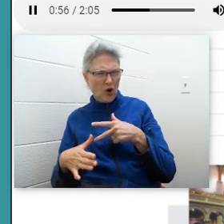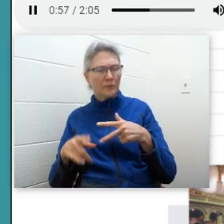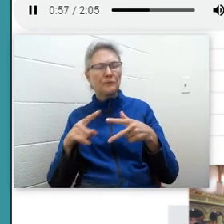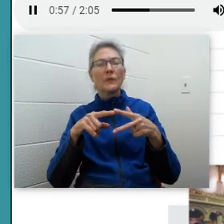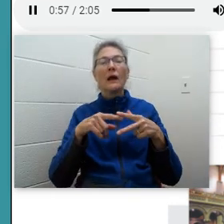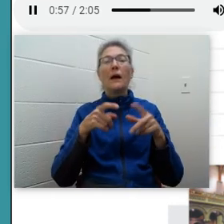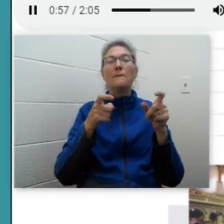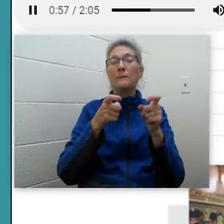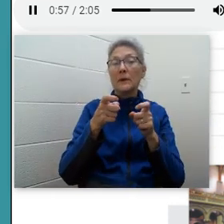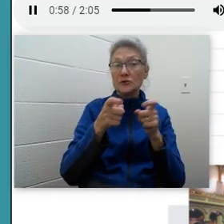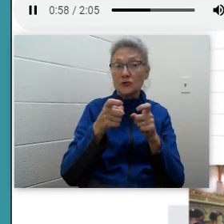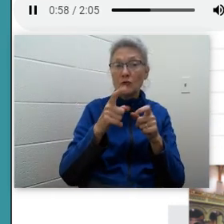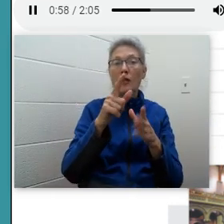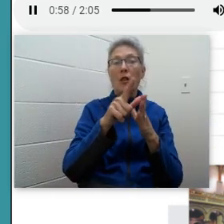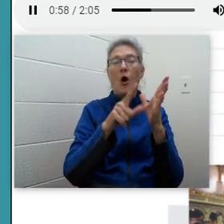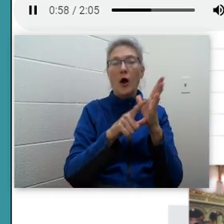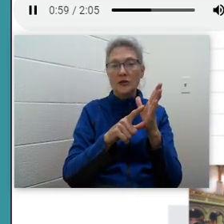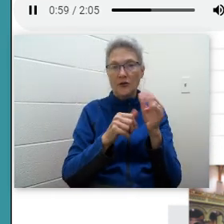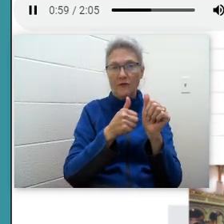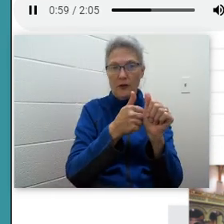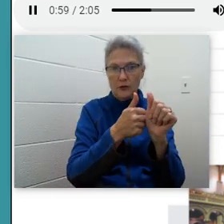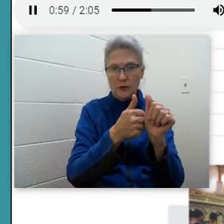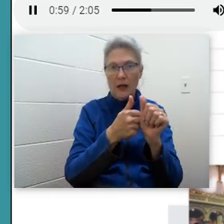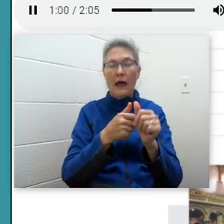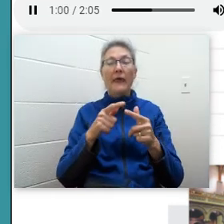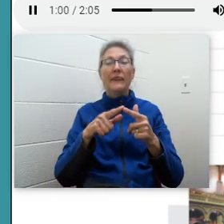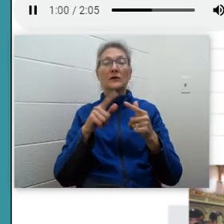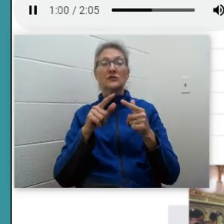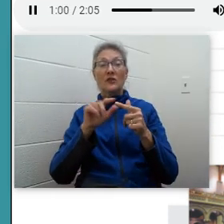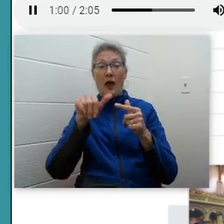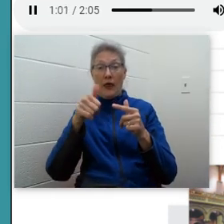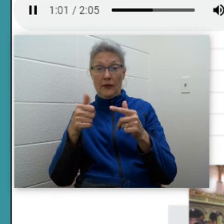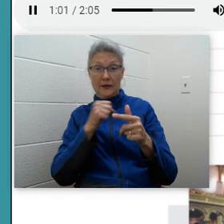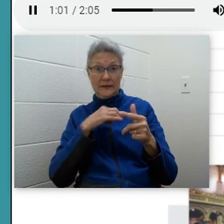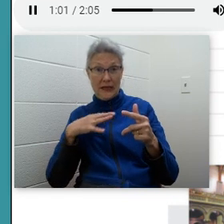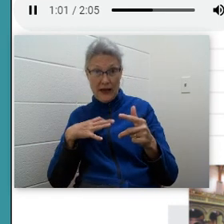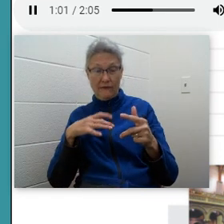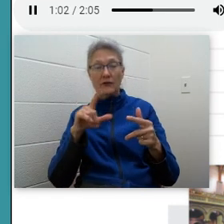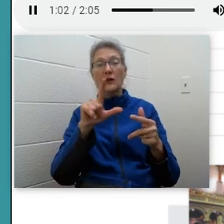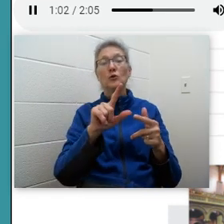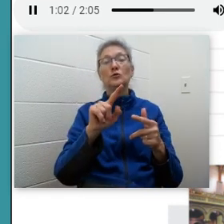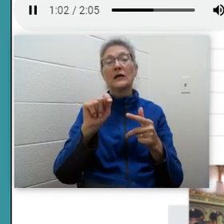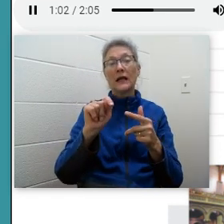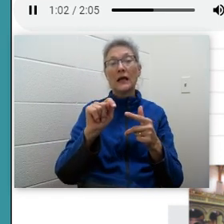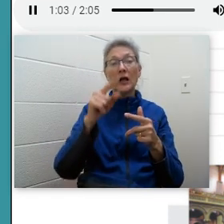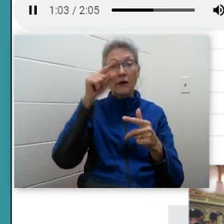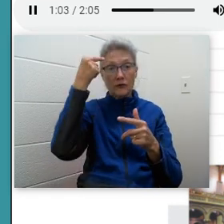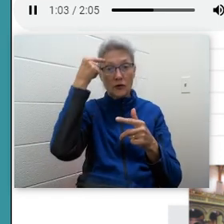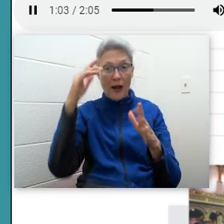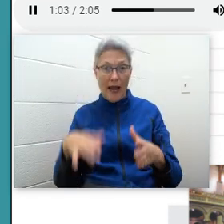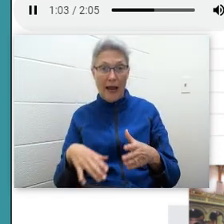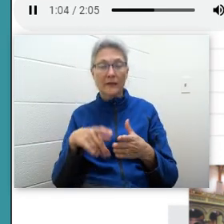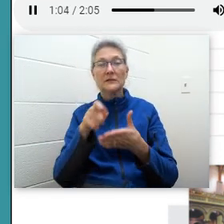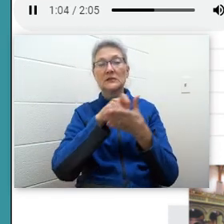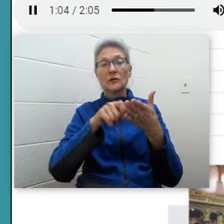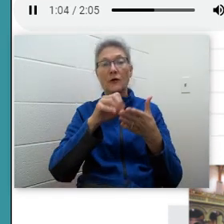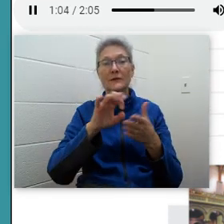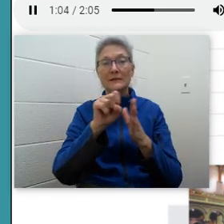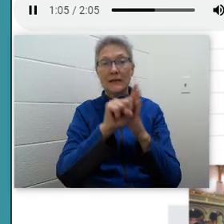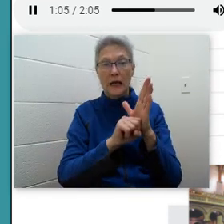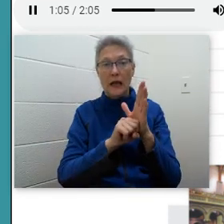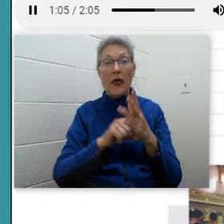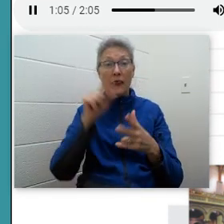the governor's staff, the lieutenant governor, and the secretary of state. The governor sets a budget